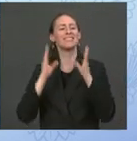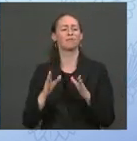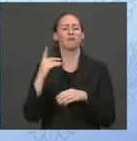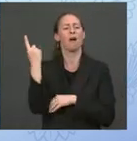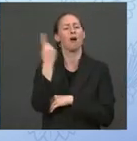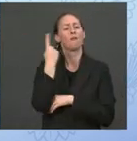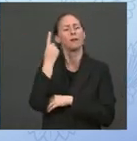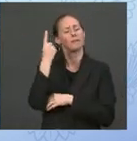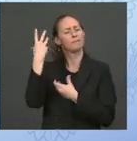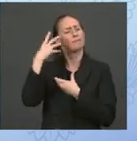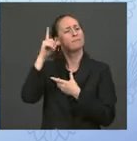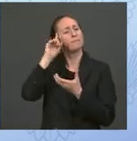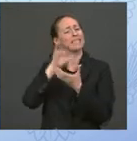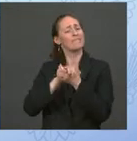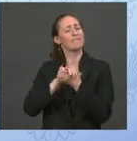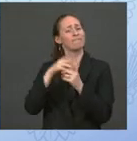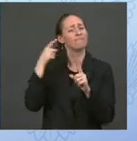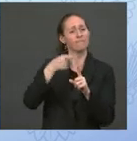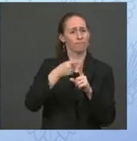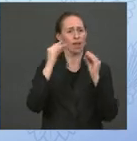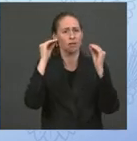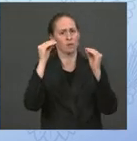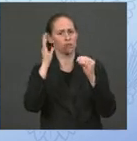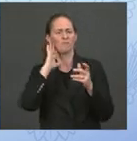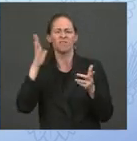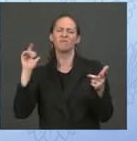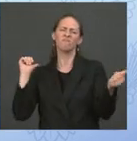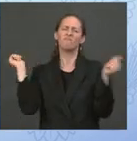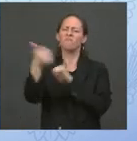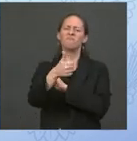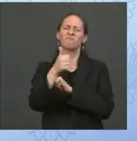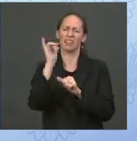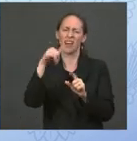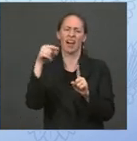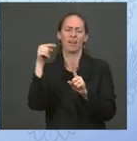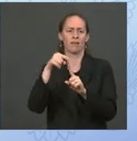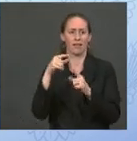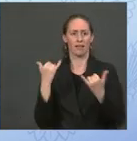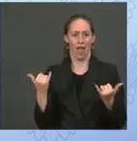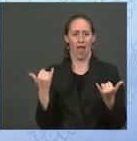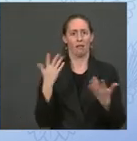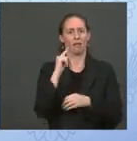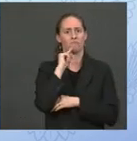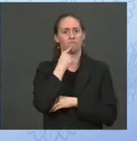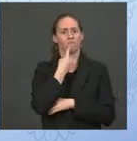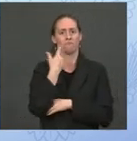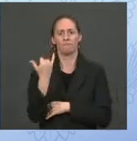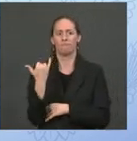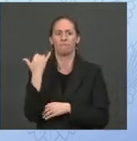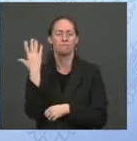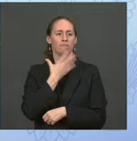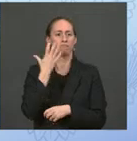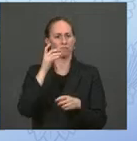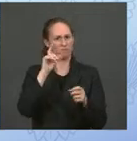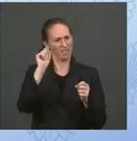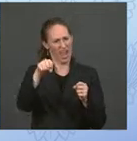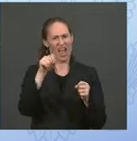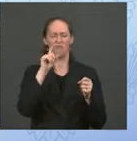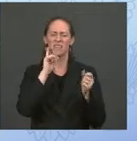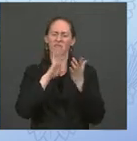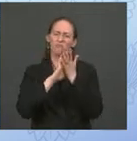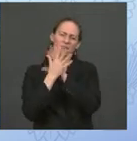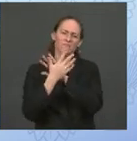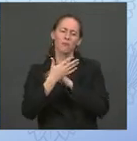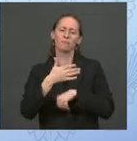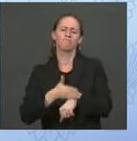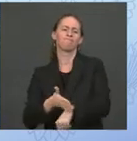education transforms. I believe education now more than ever has the ability to transform. In the